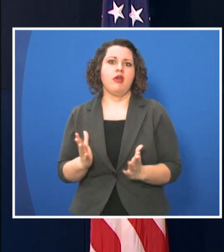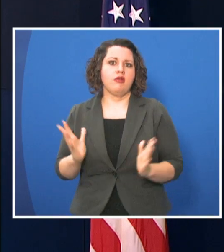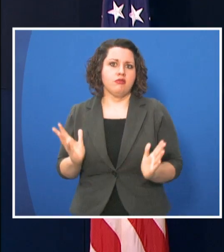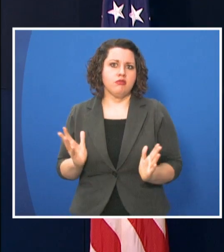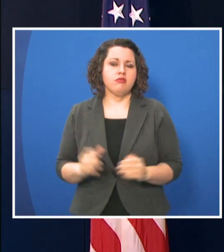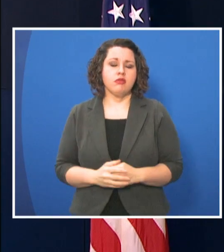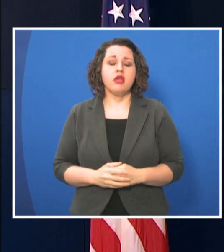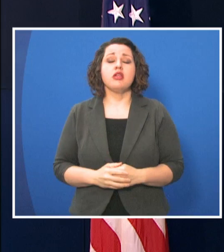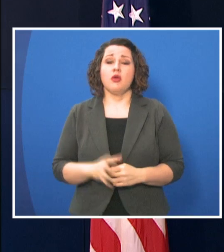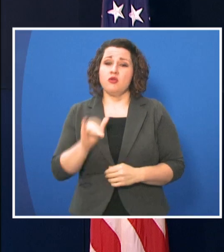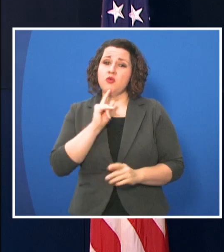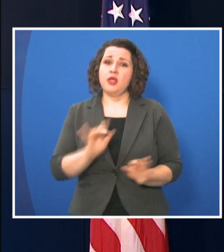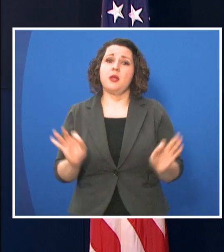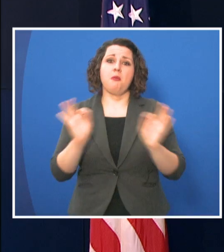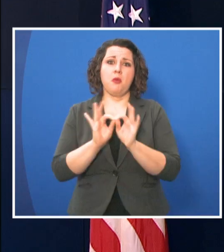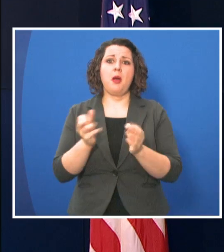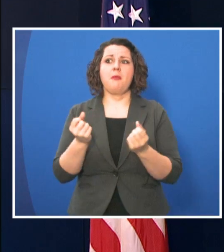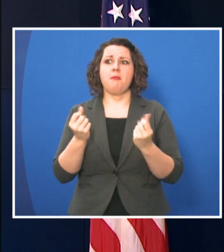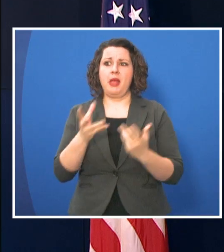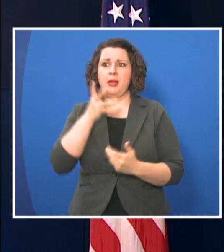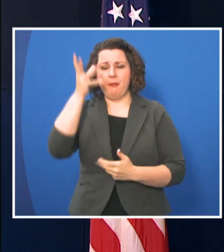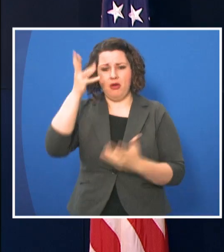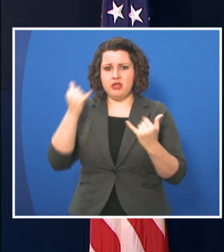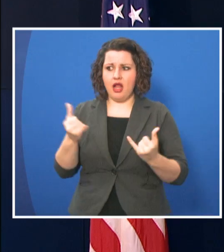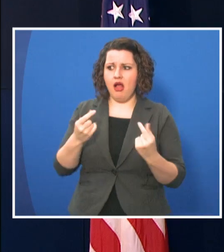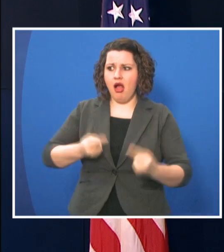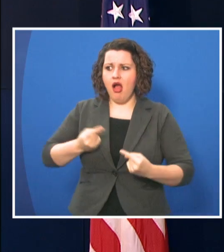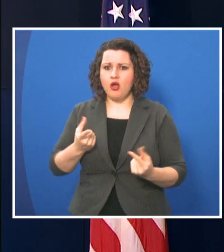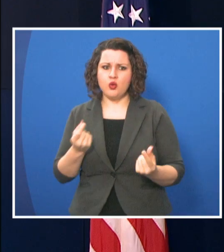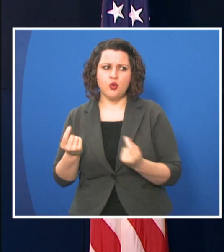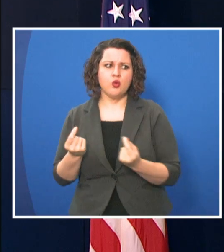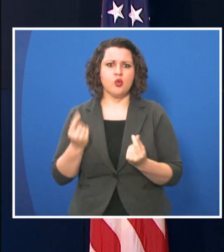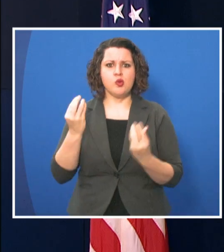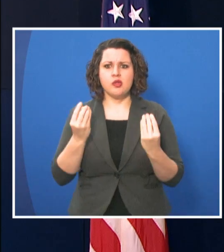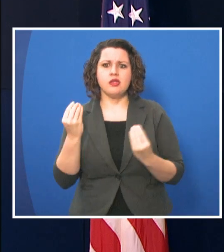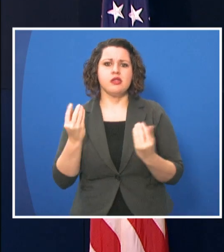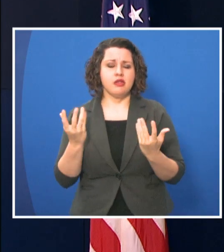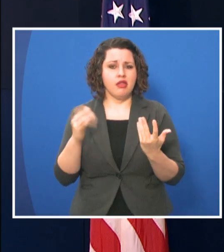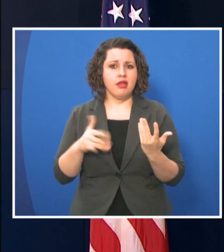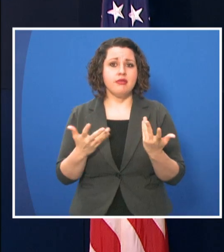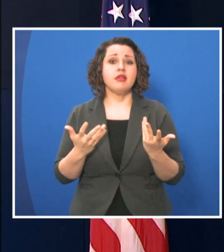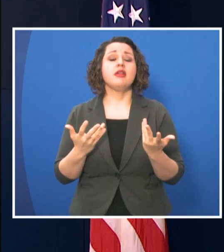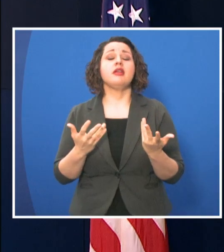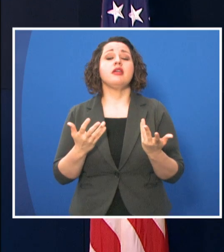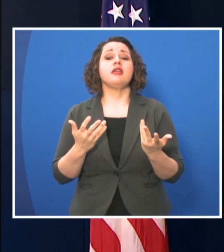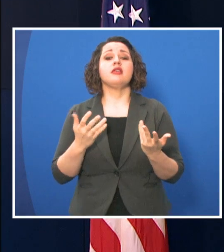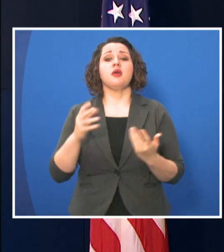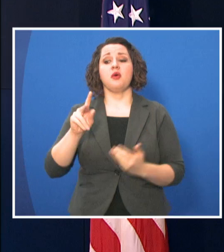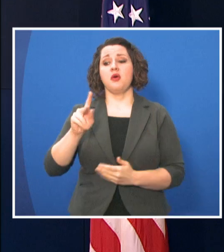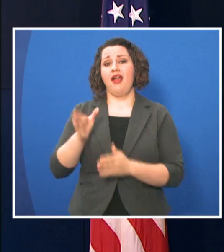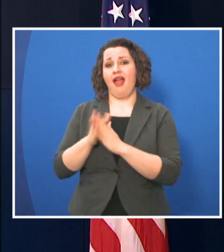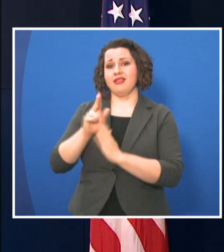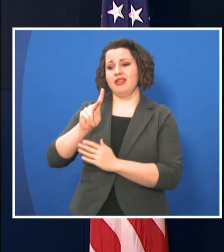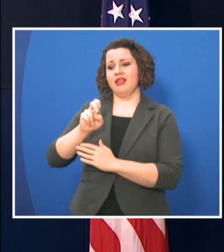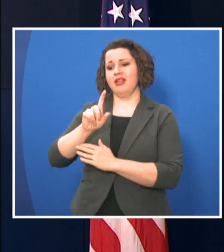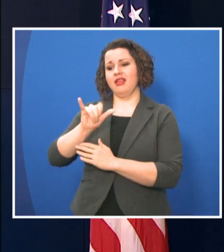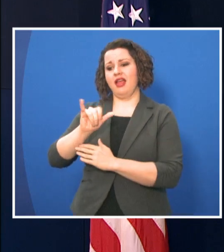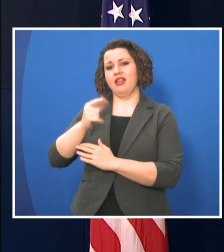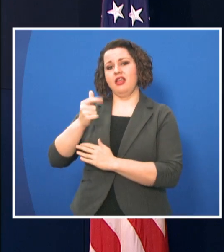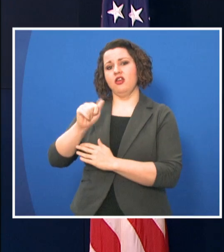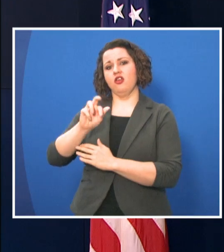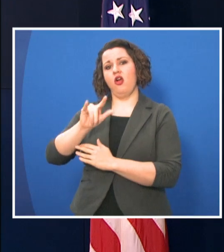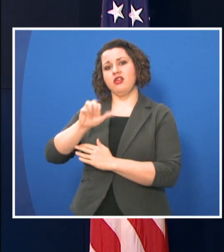important issue that many parents are struggling with as they prepare to return to work. I've asked Kelly Garcia, the Director of the Department of